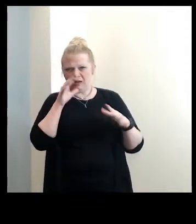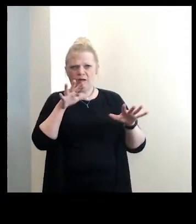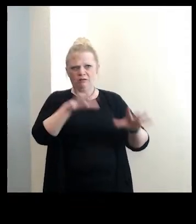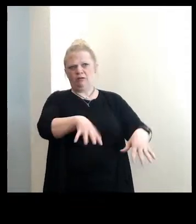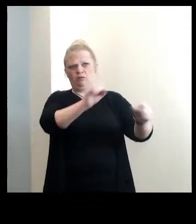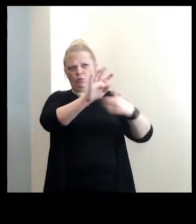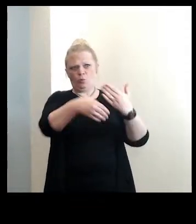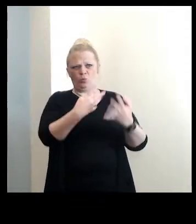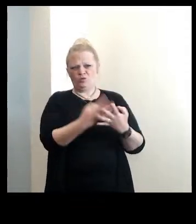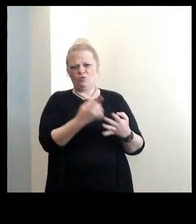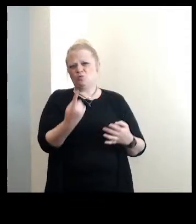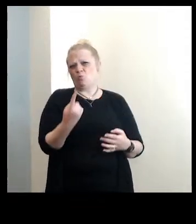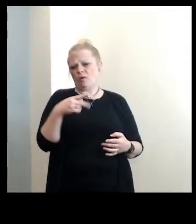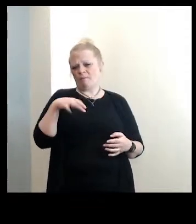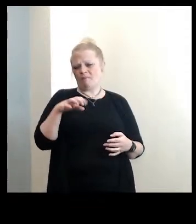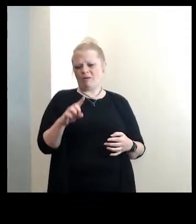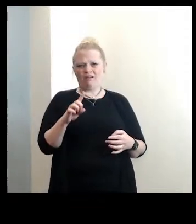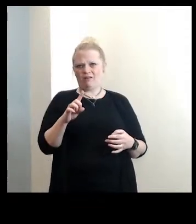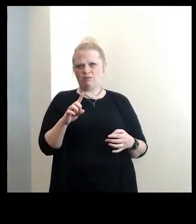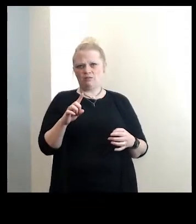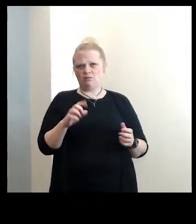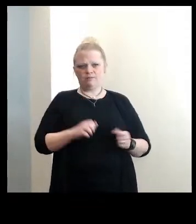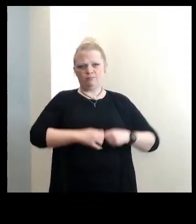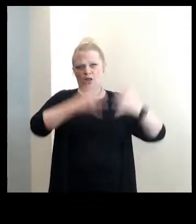one pod where there was an uprising where